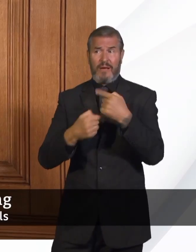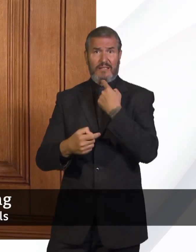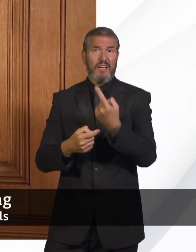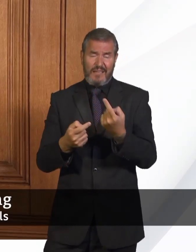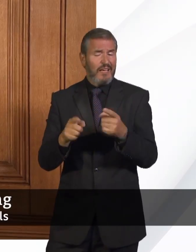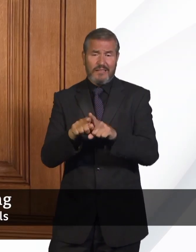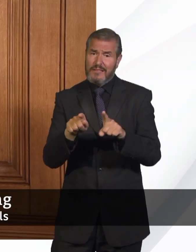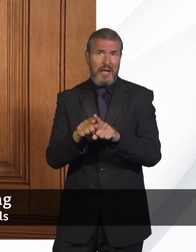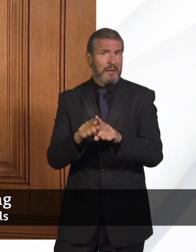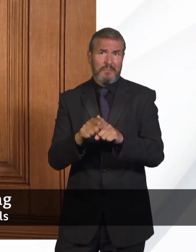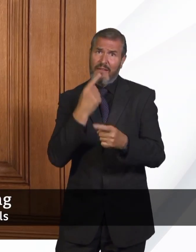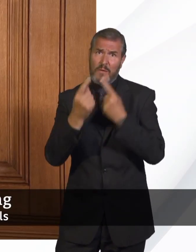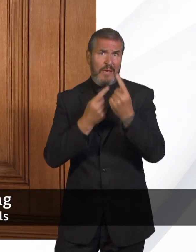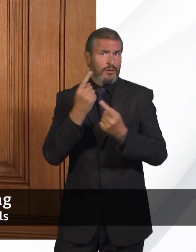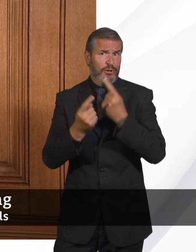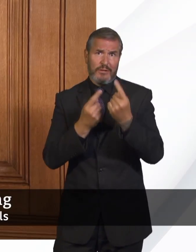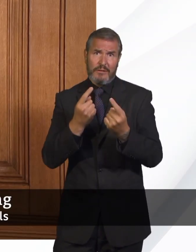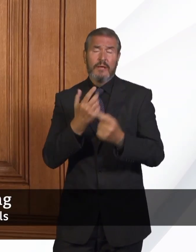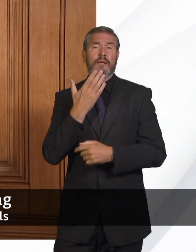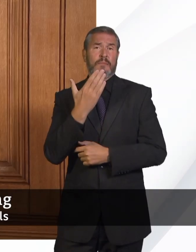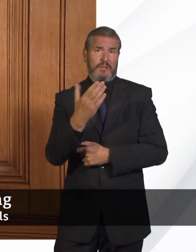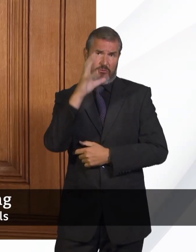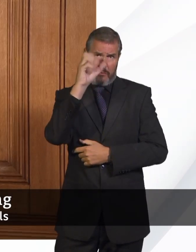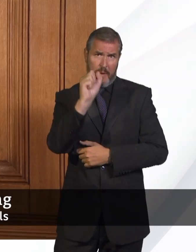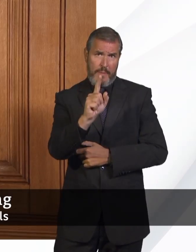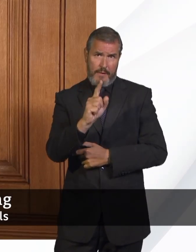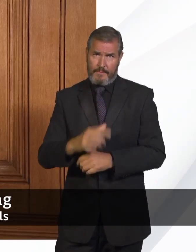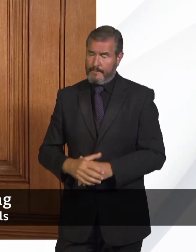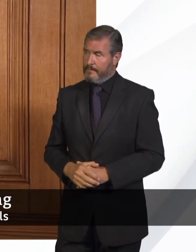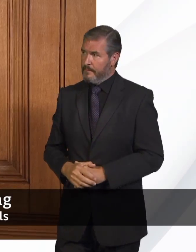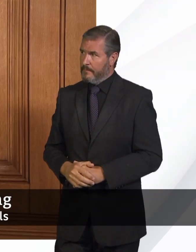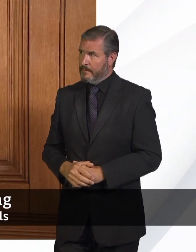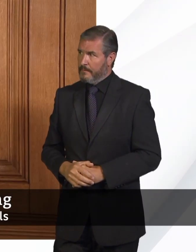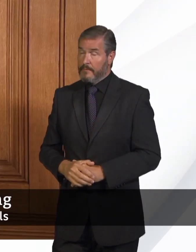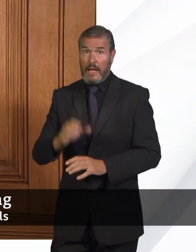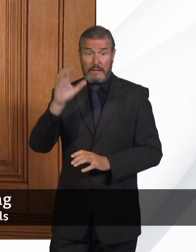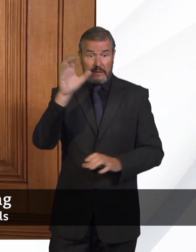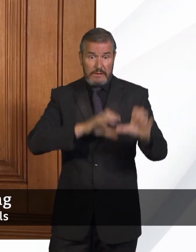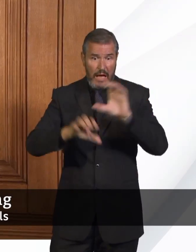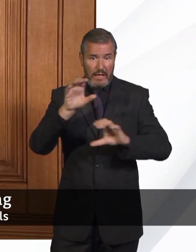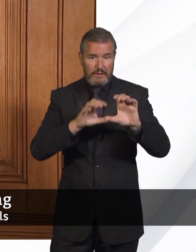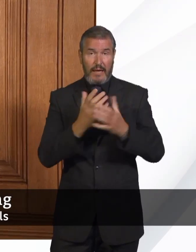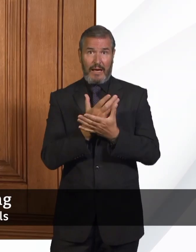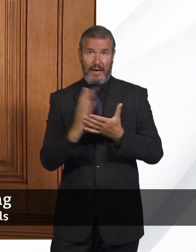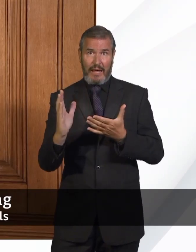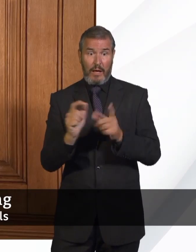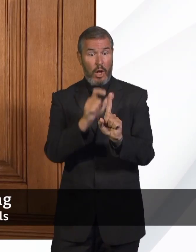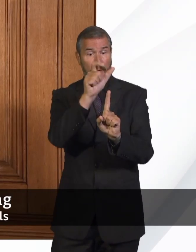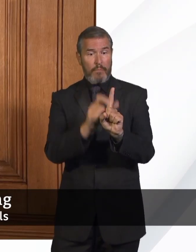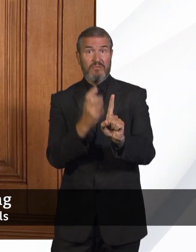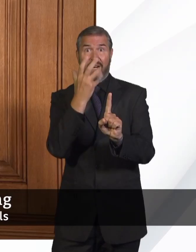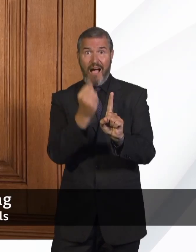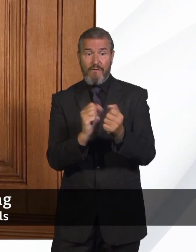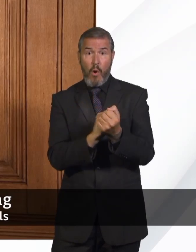what you need to take into account. The science is very clear that where somebody has a COVID